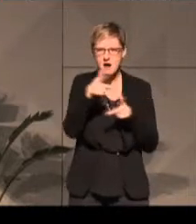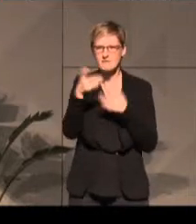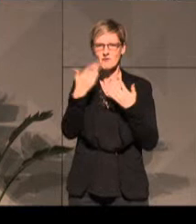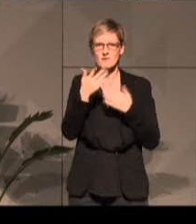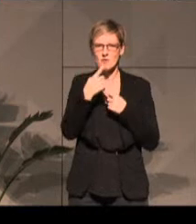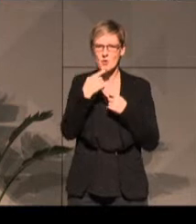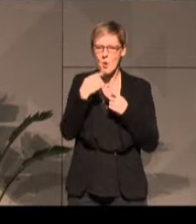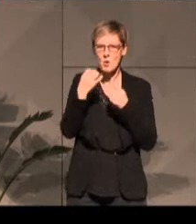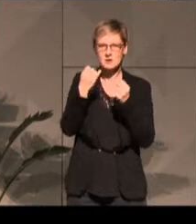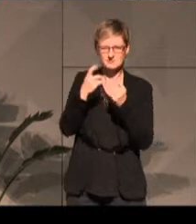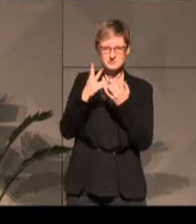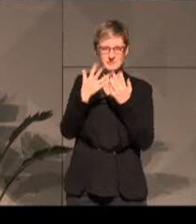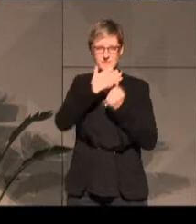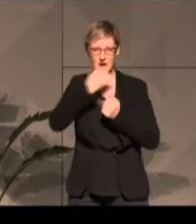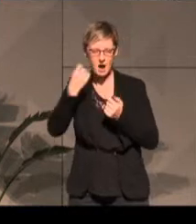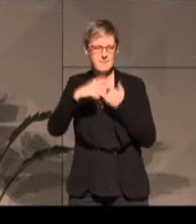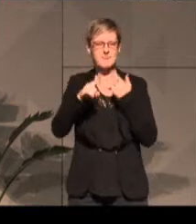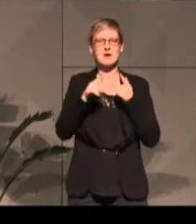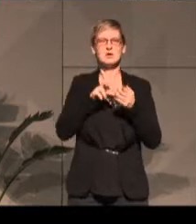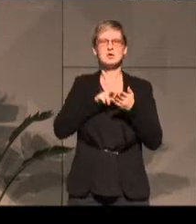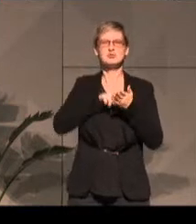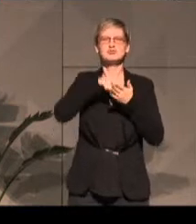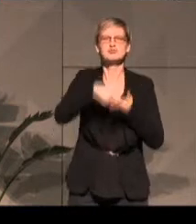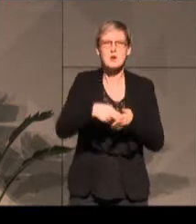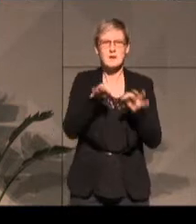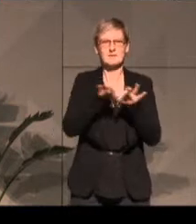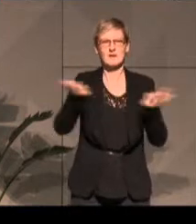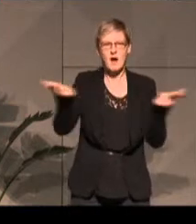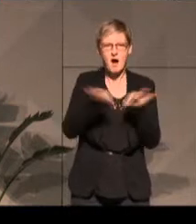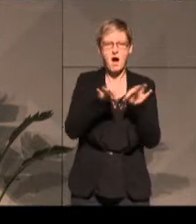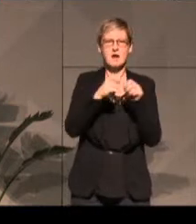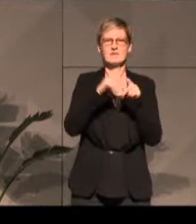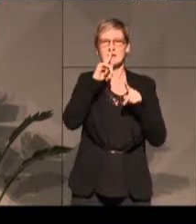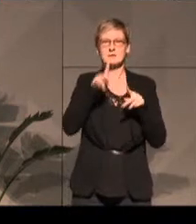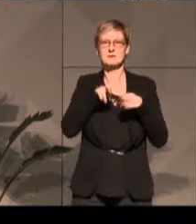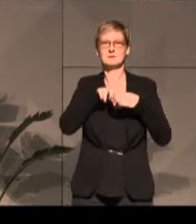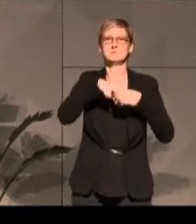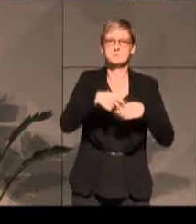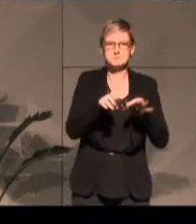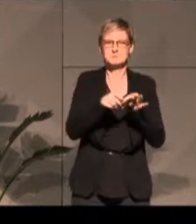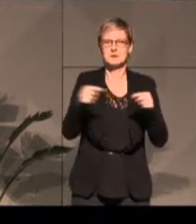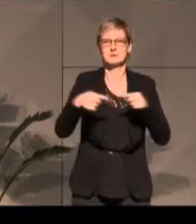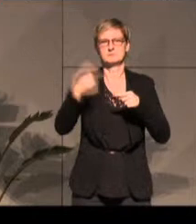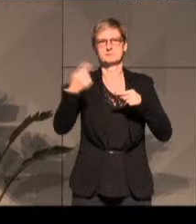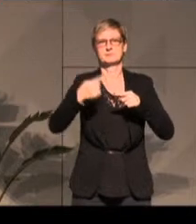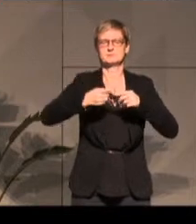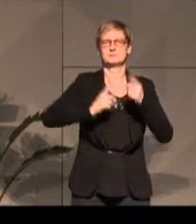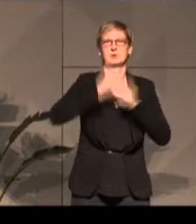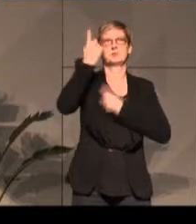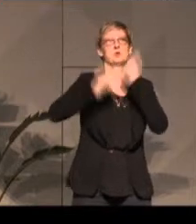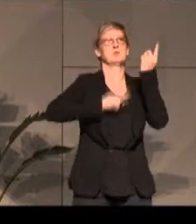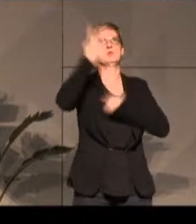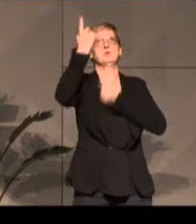and warmth cameras, with wires, and with